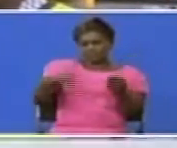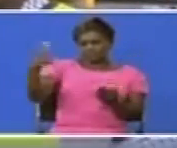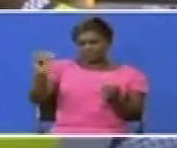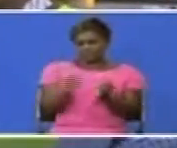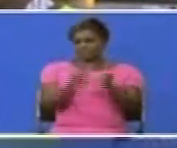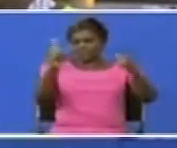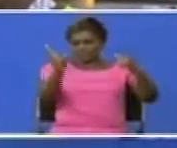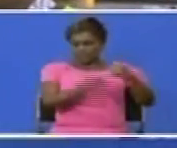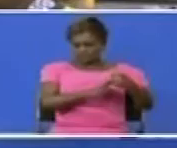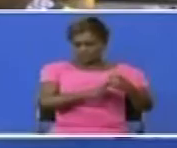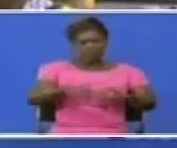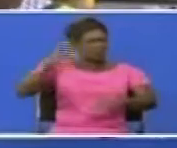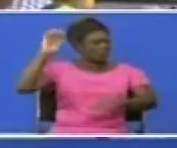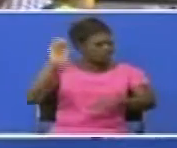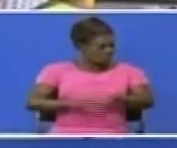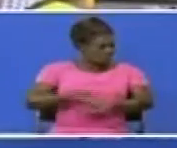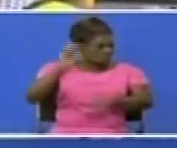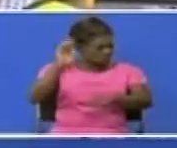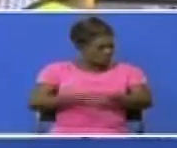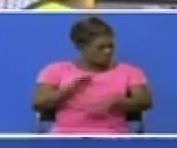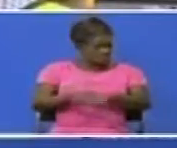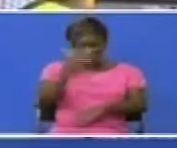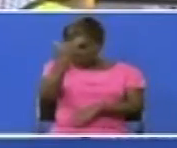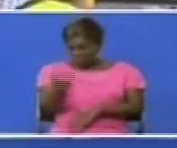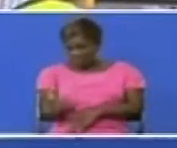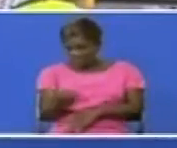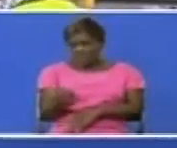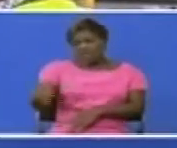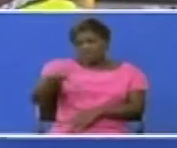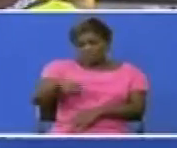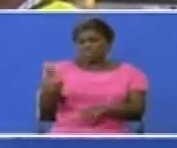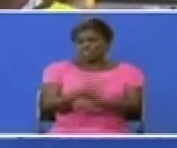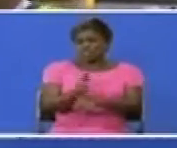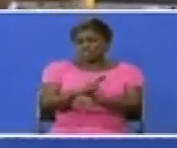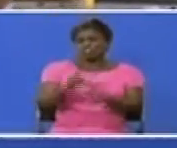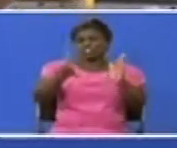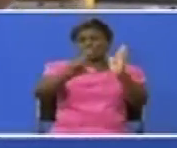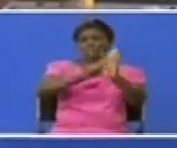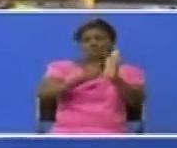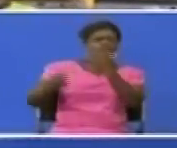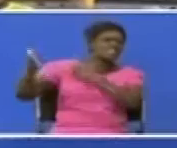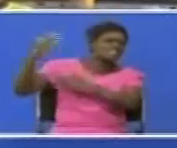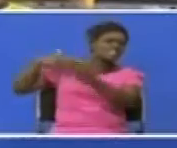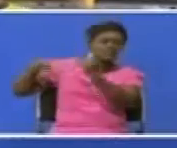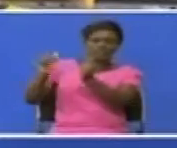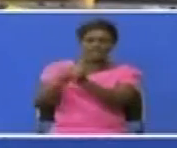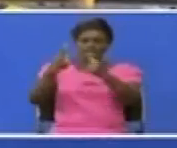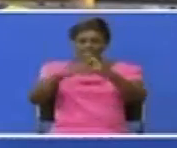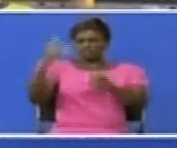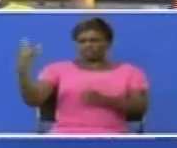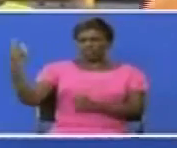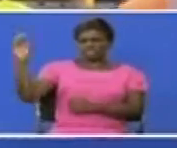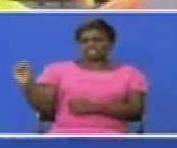2016. Very, very good news. Because guess what? We are still relying on a Mining Act of 1940.